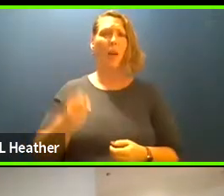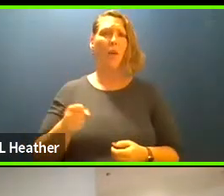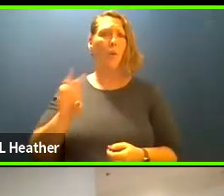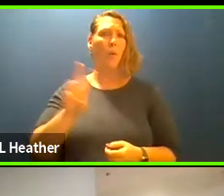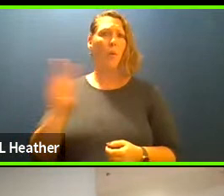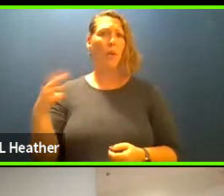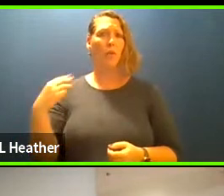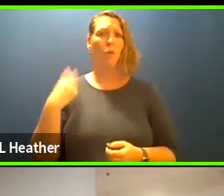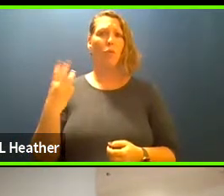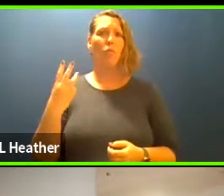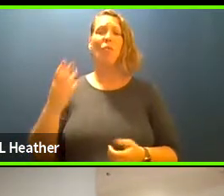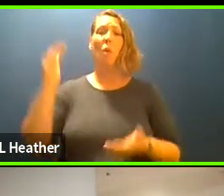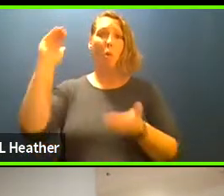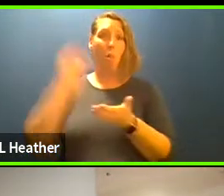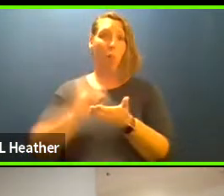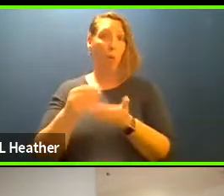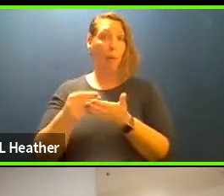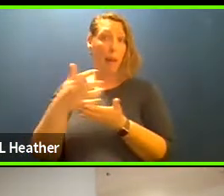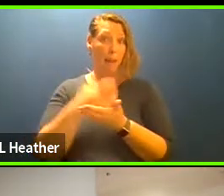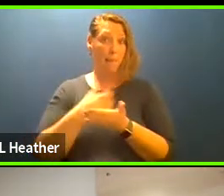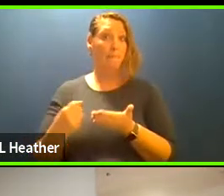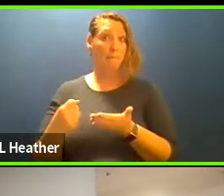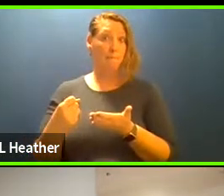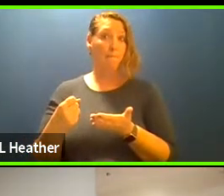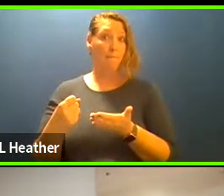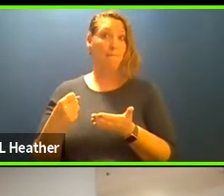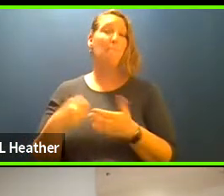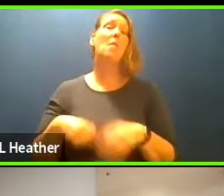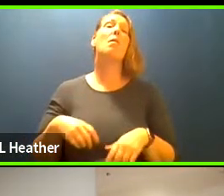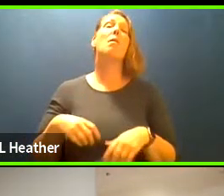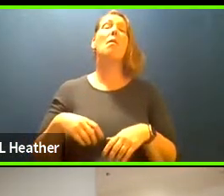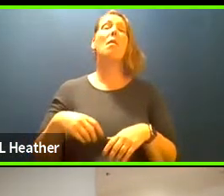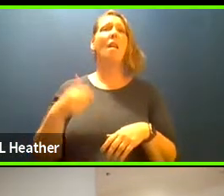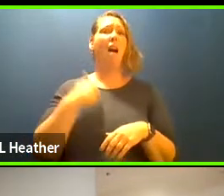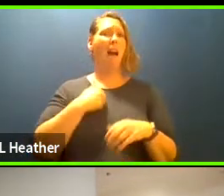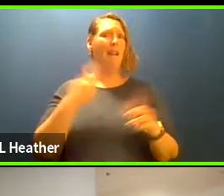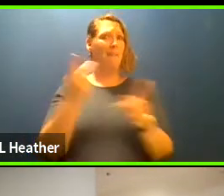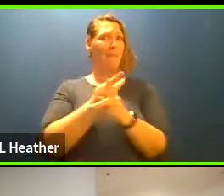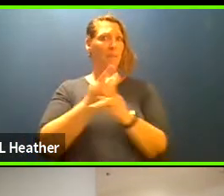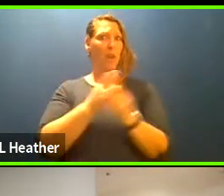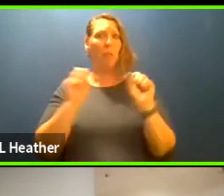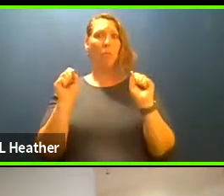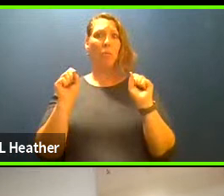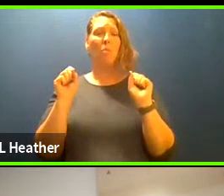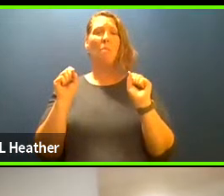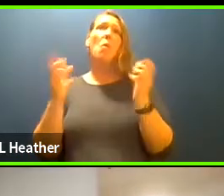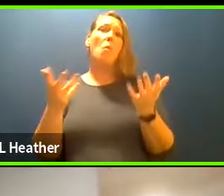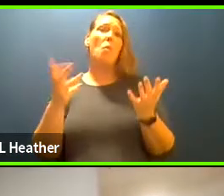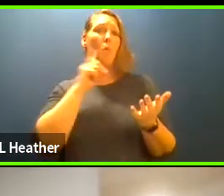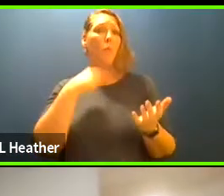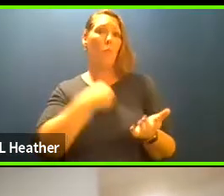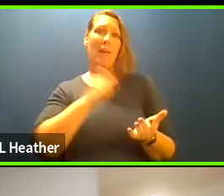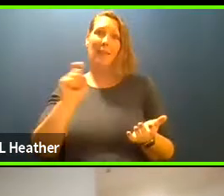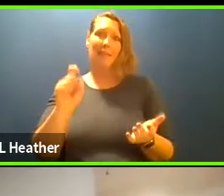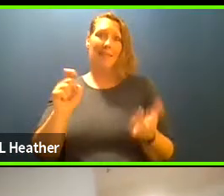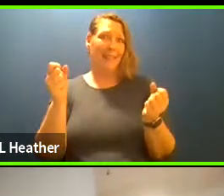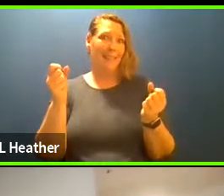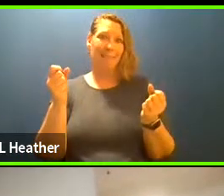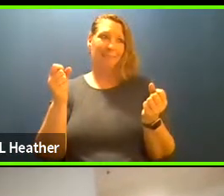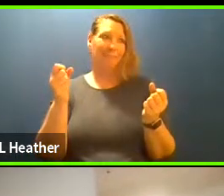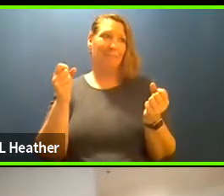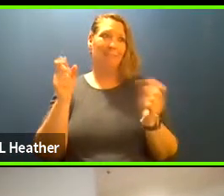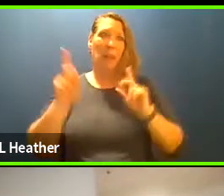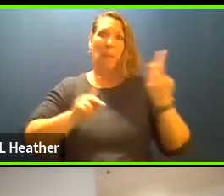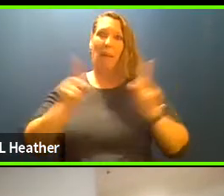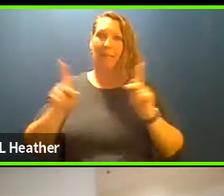that was low income. And I figured we could focus because we're going to need bodies.